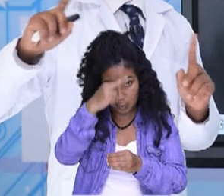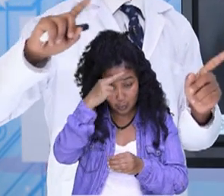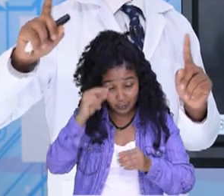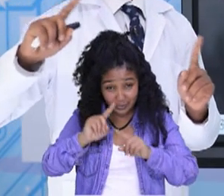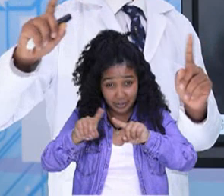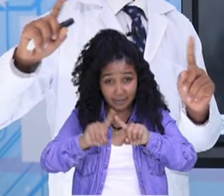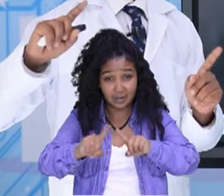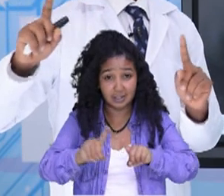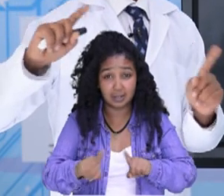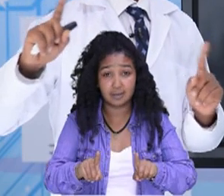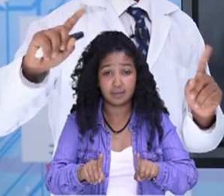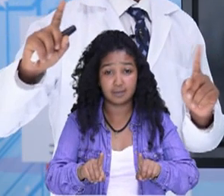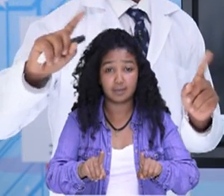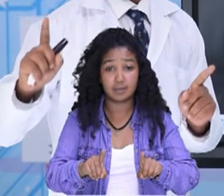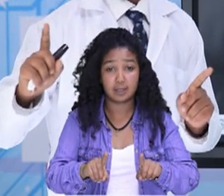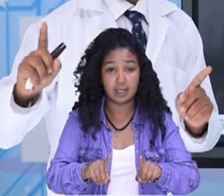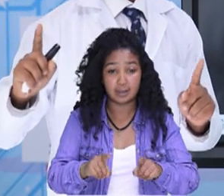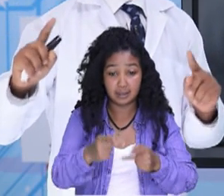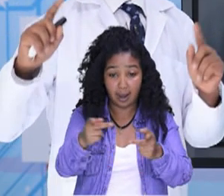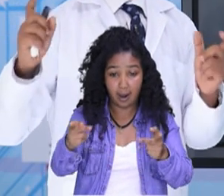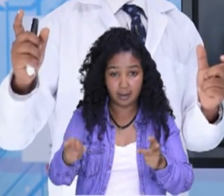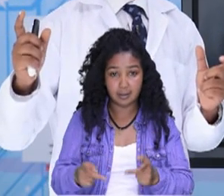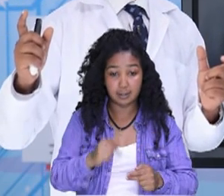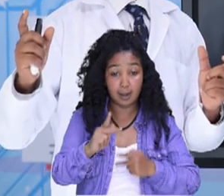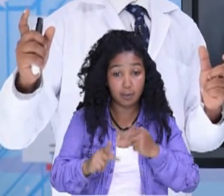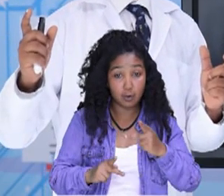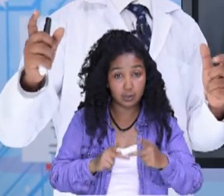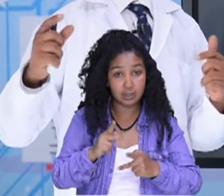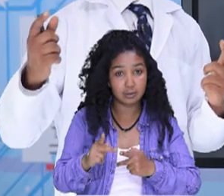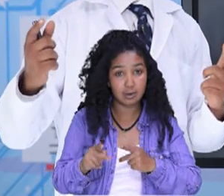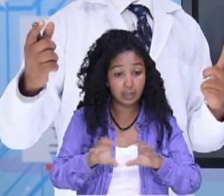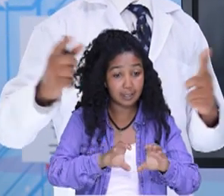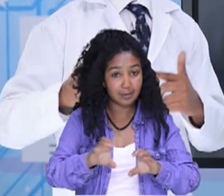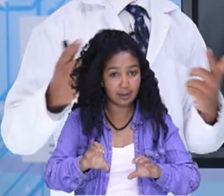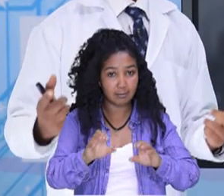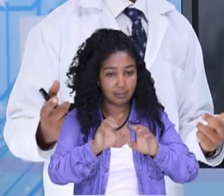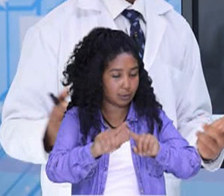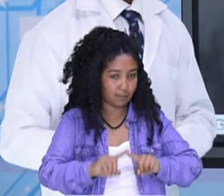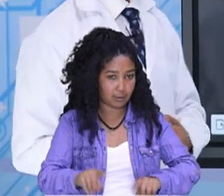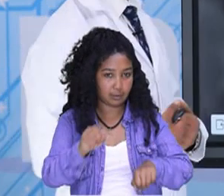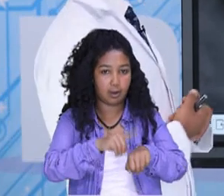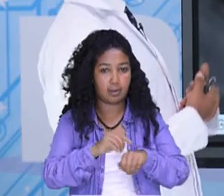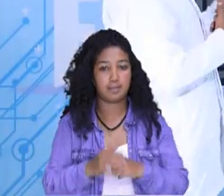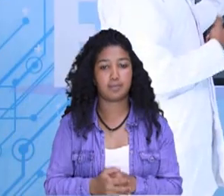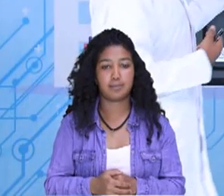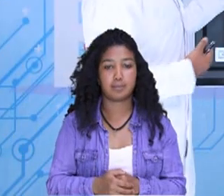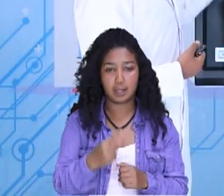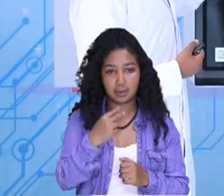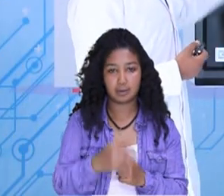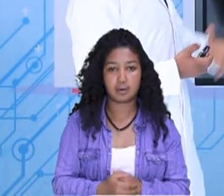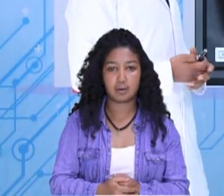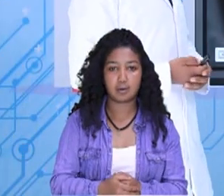of different in sites, the processes takes place separately. Let's